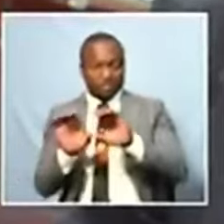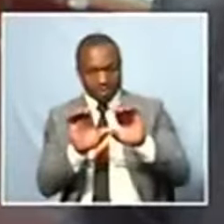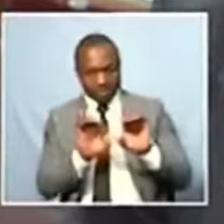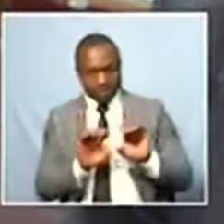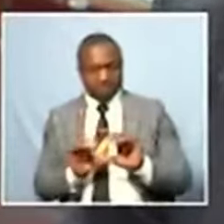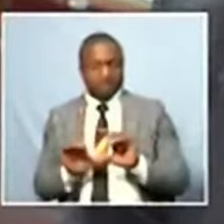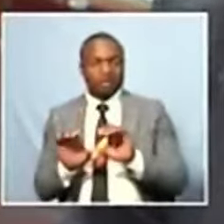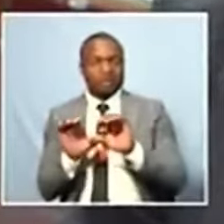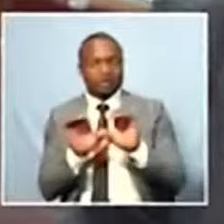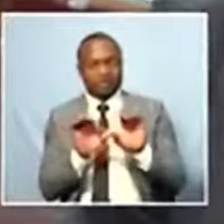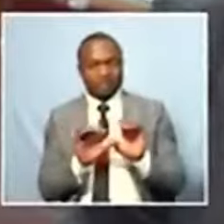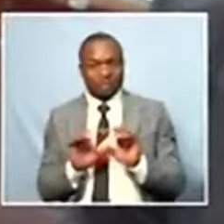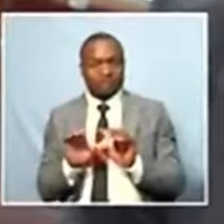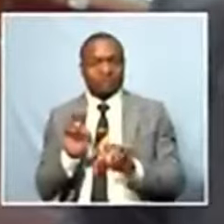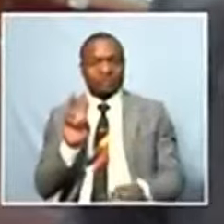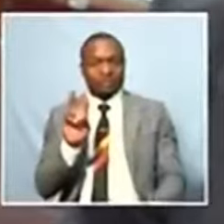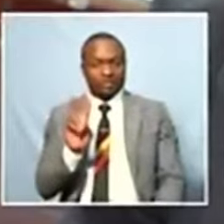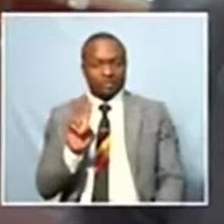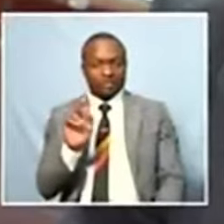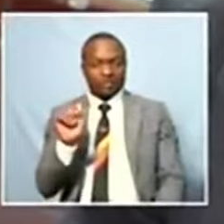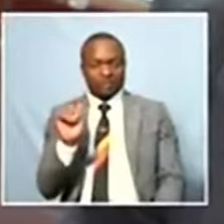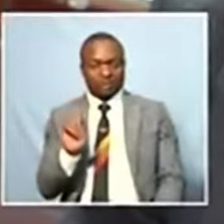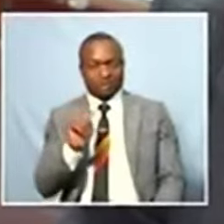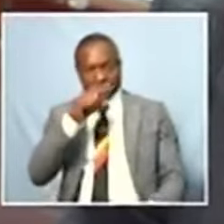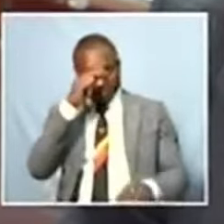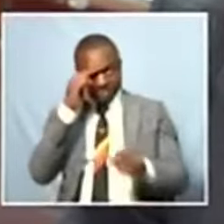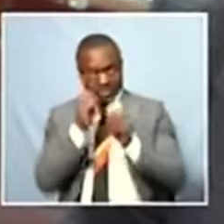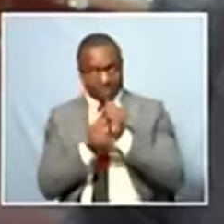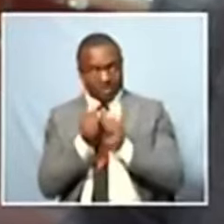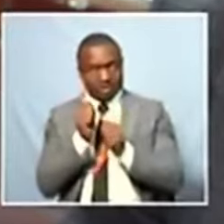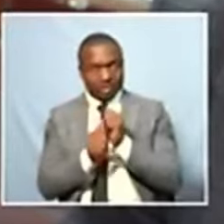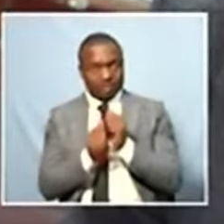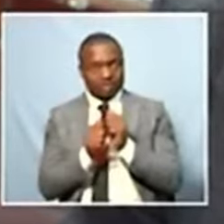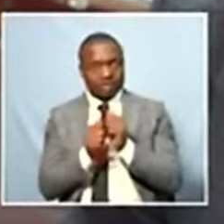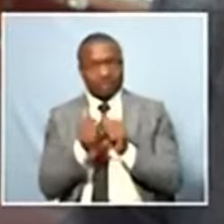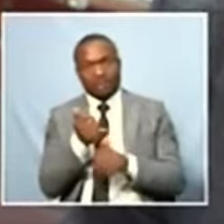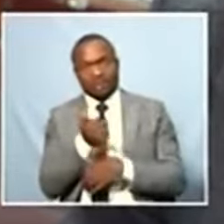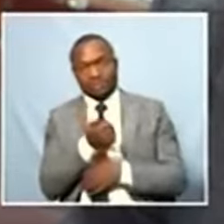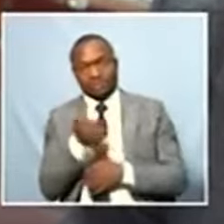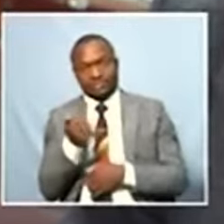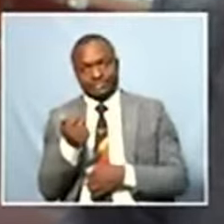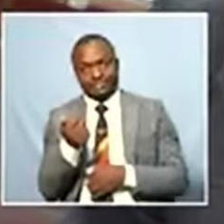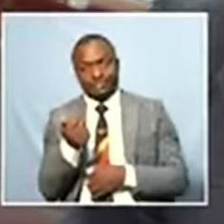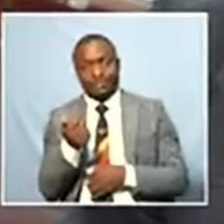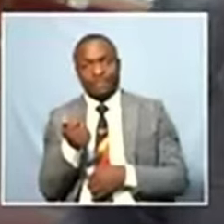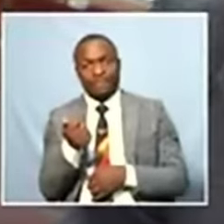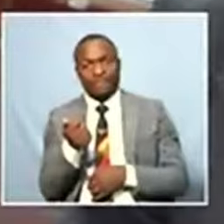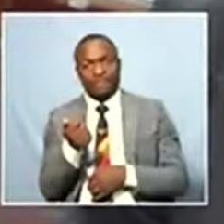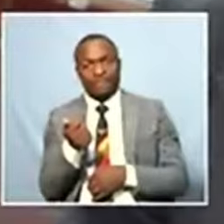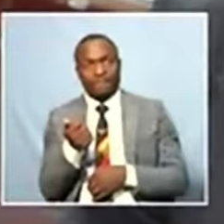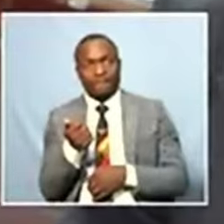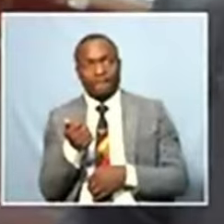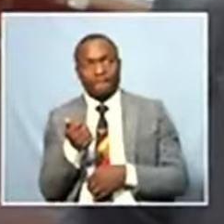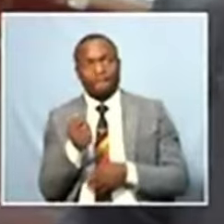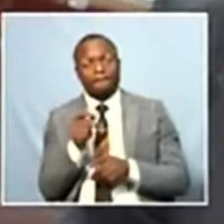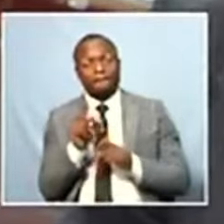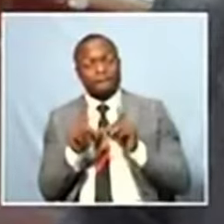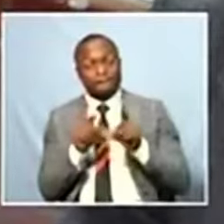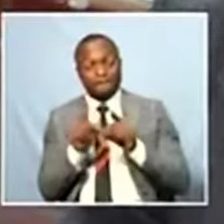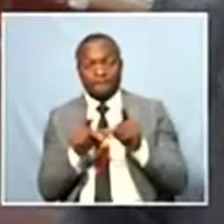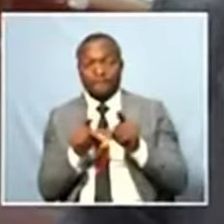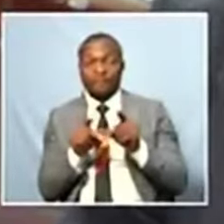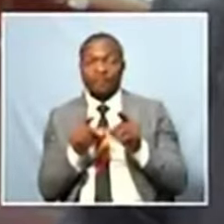collect the VAT now, because on non-resident service providers of